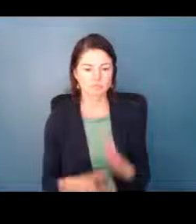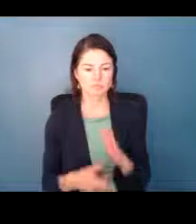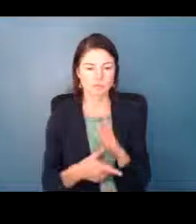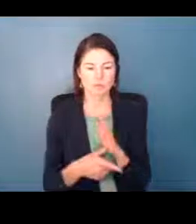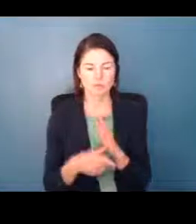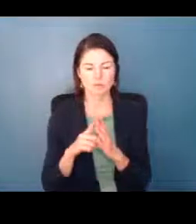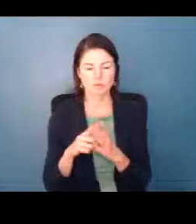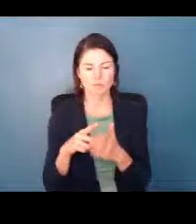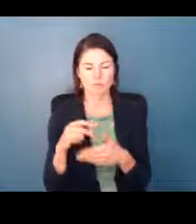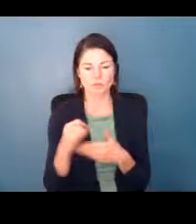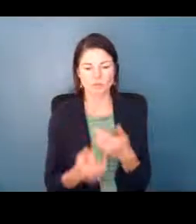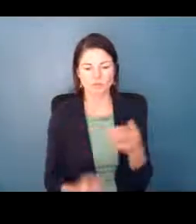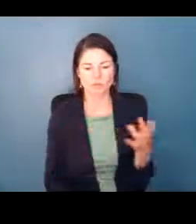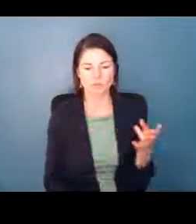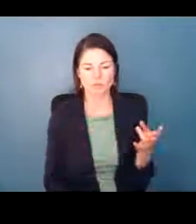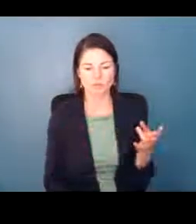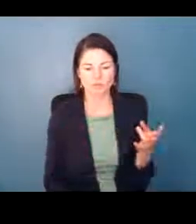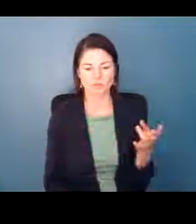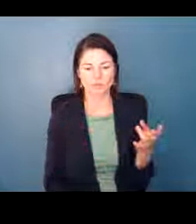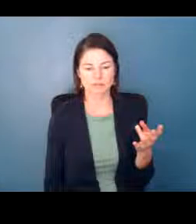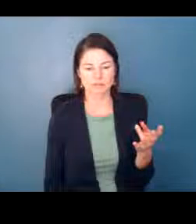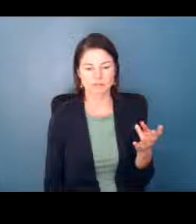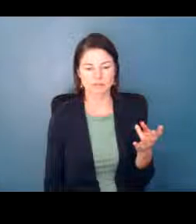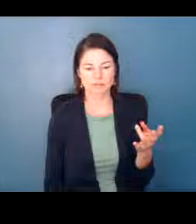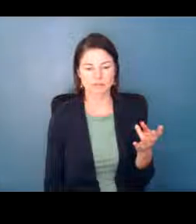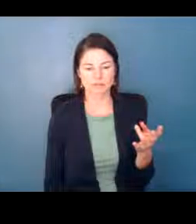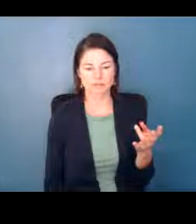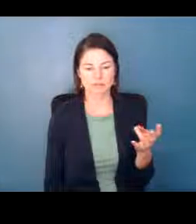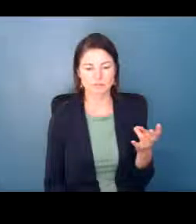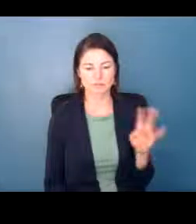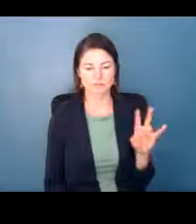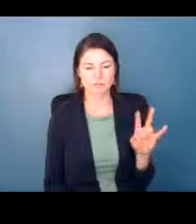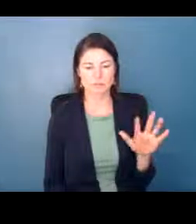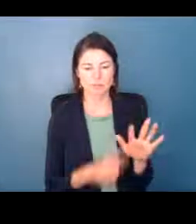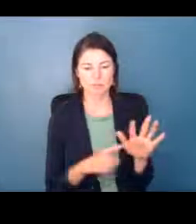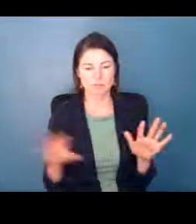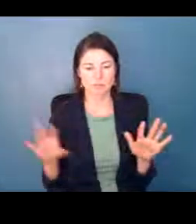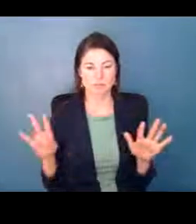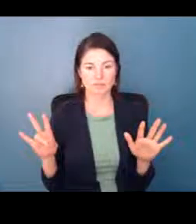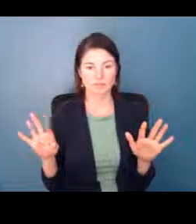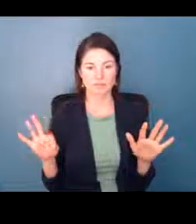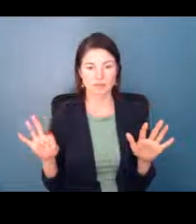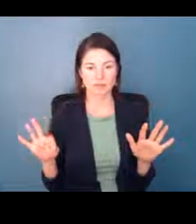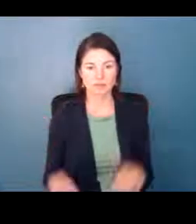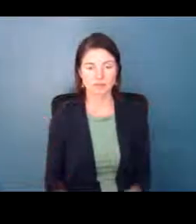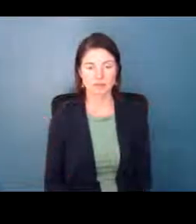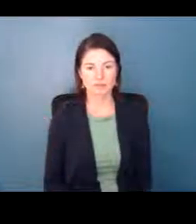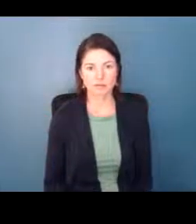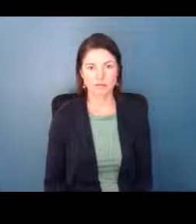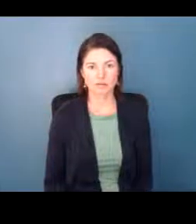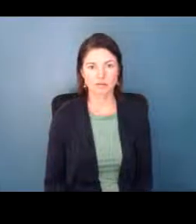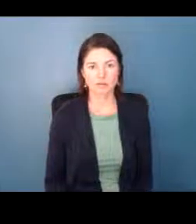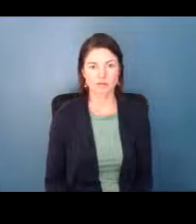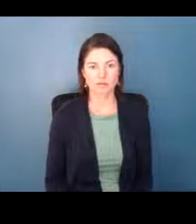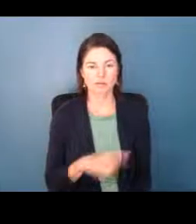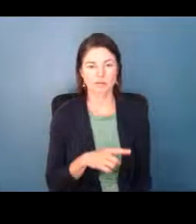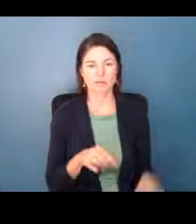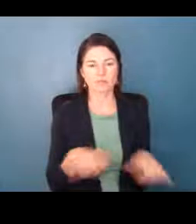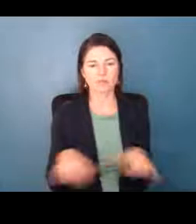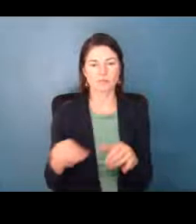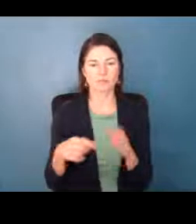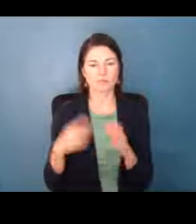through 79. These are all supplementals to award the contract. They all have common reasons for increased